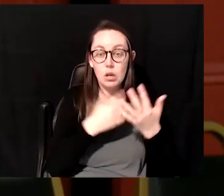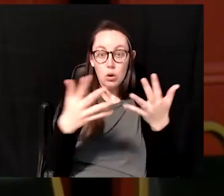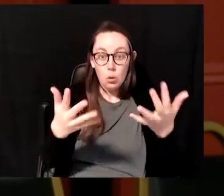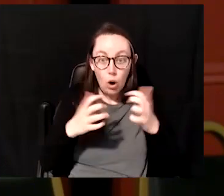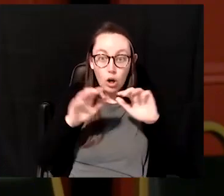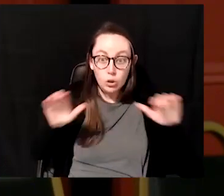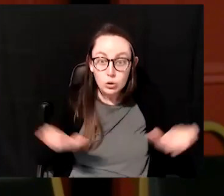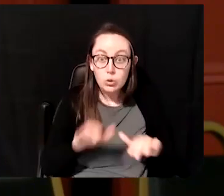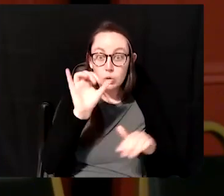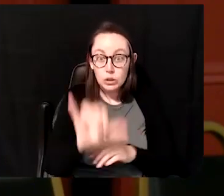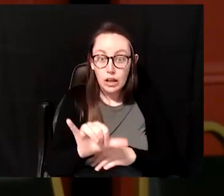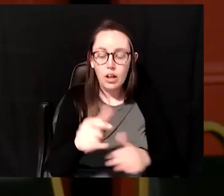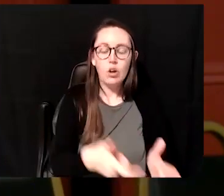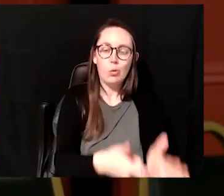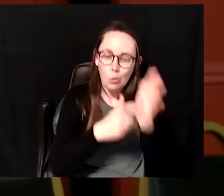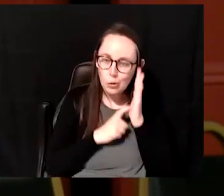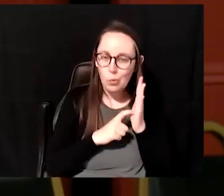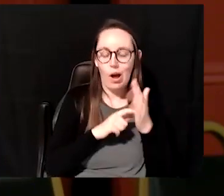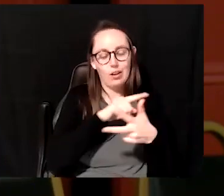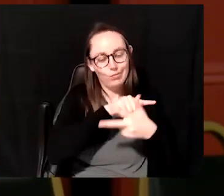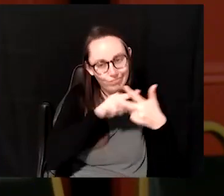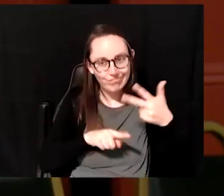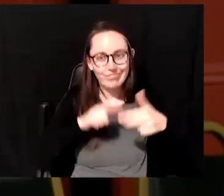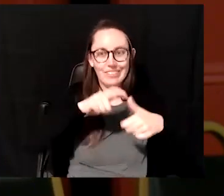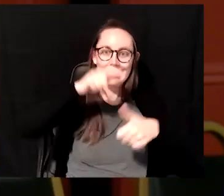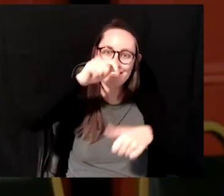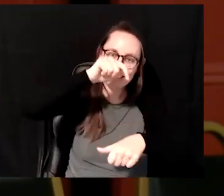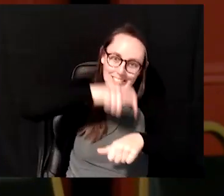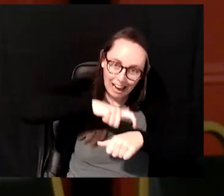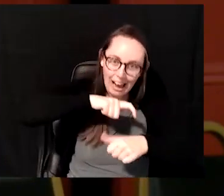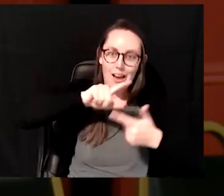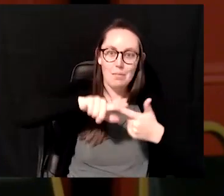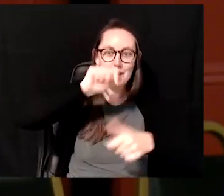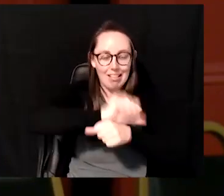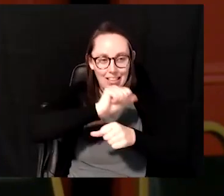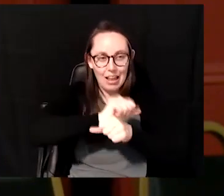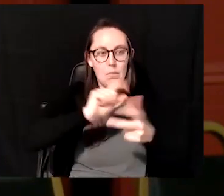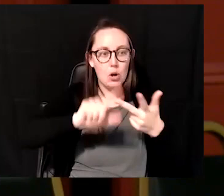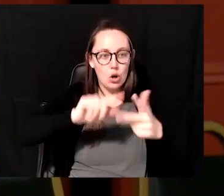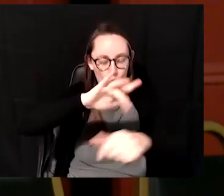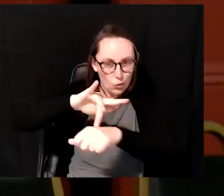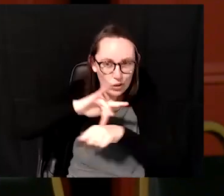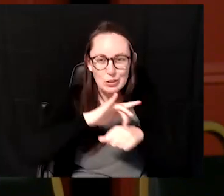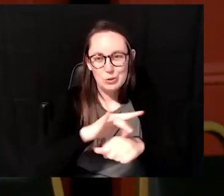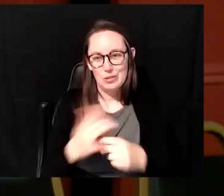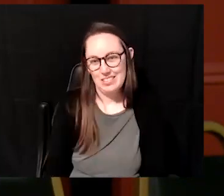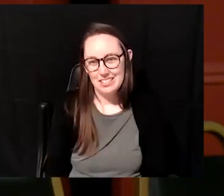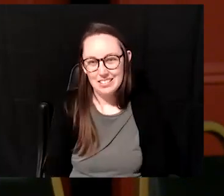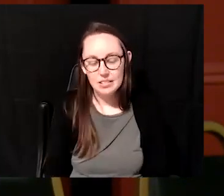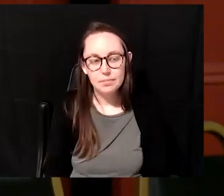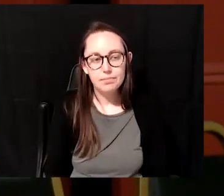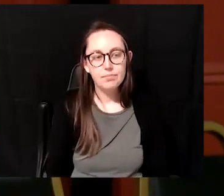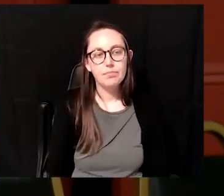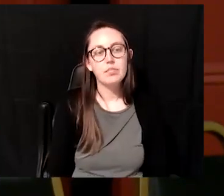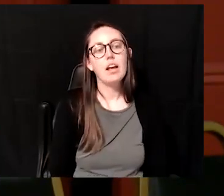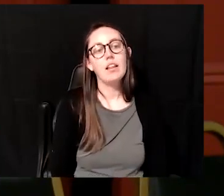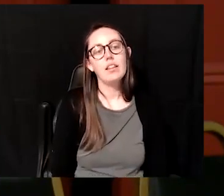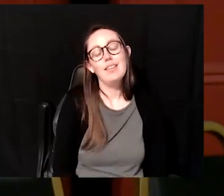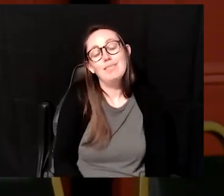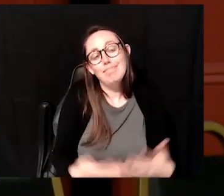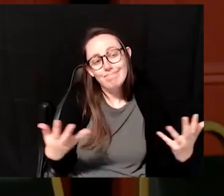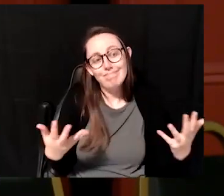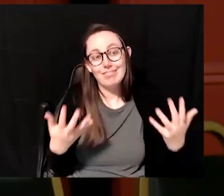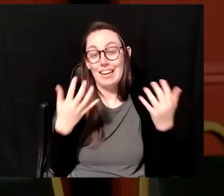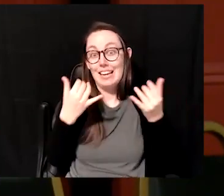capacious thread and weave together some of the community resources that we do have that that um that we can connect with each other